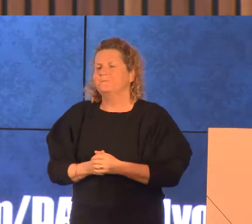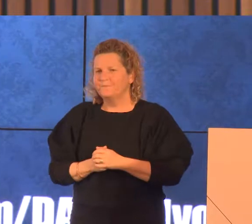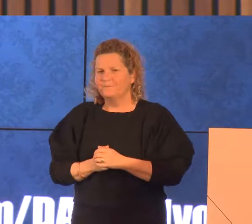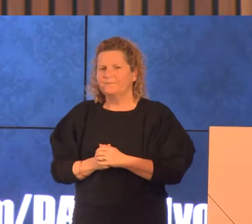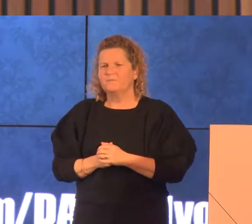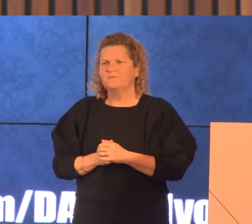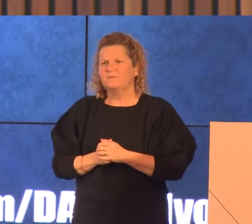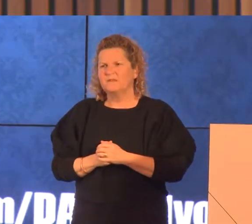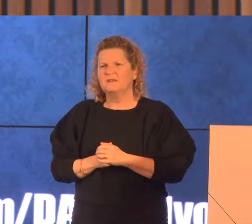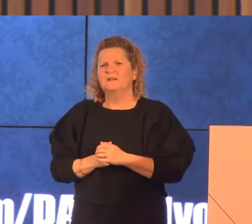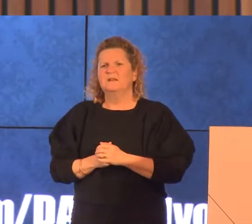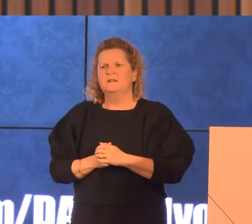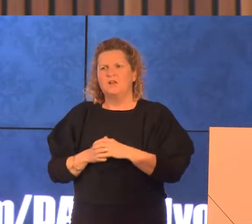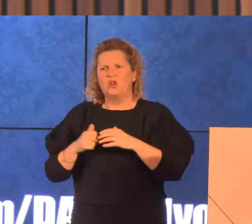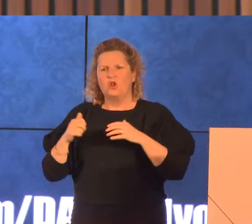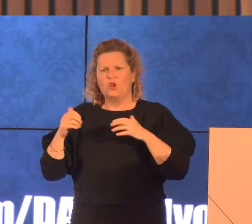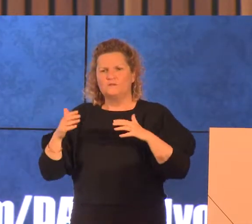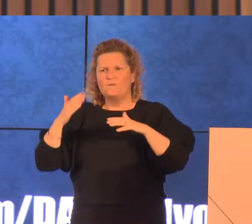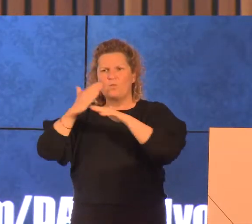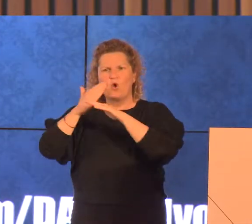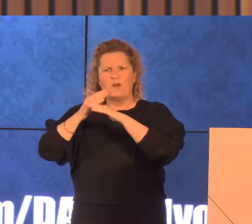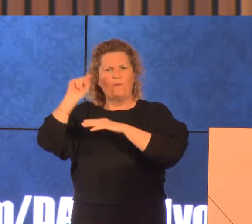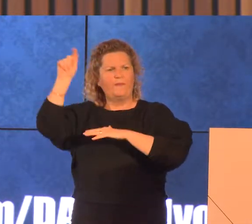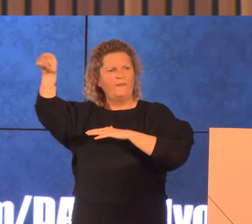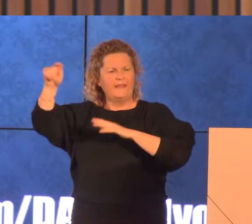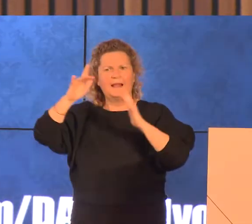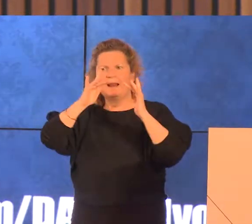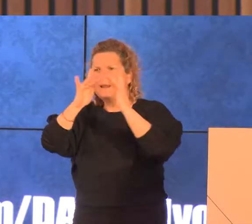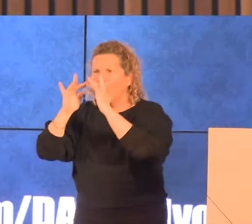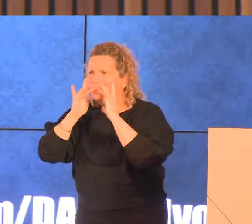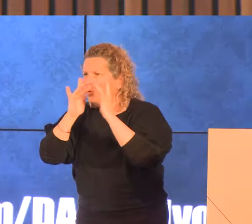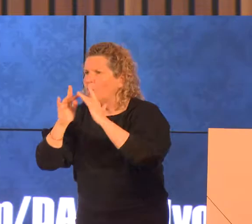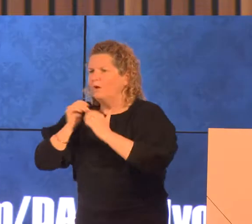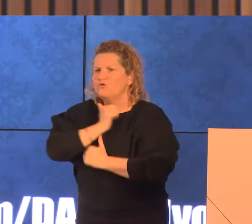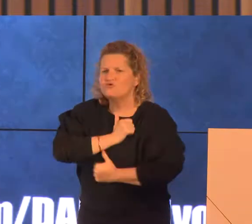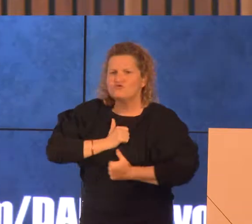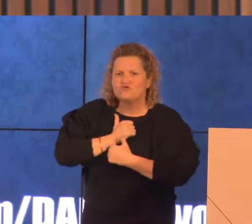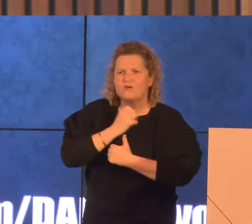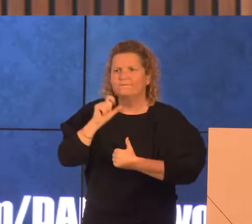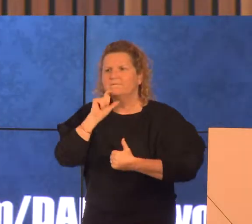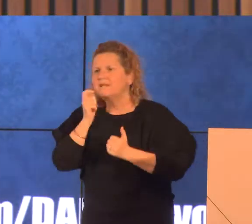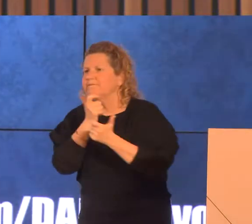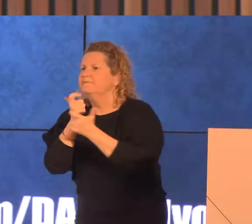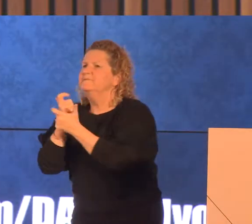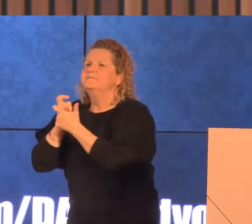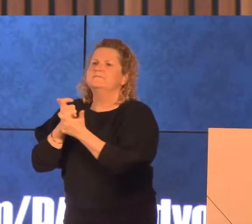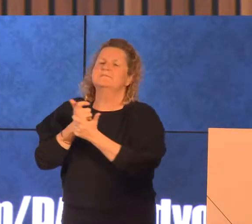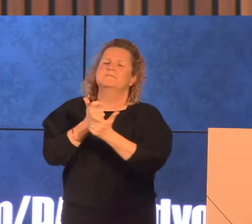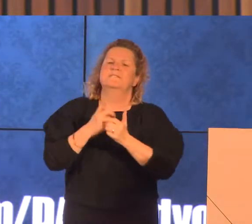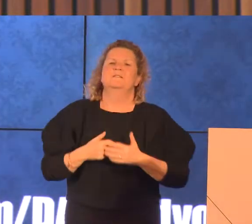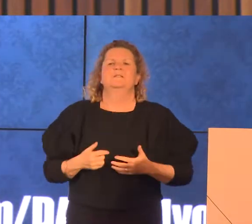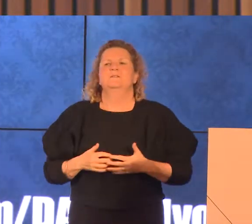working lunch. You know, we're working, but we're networking, we're having fun, we're laughing. Over